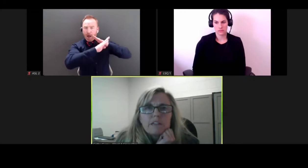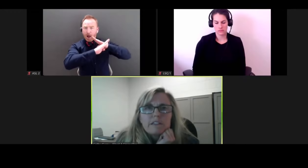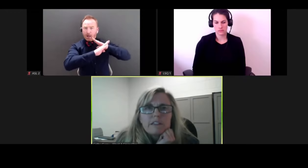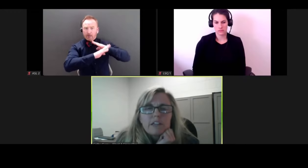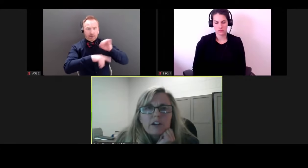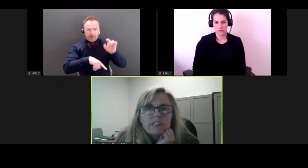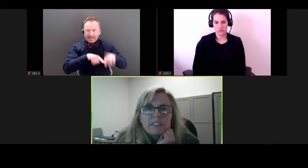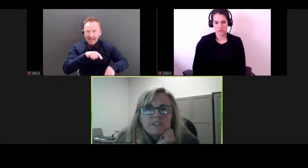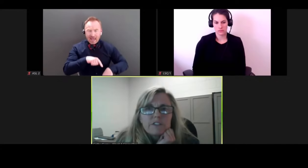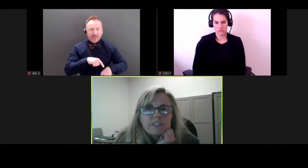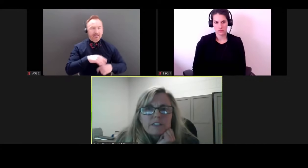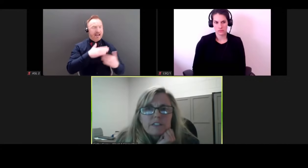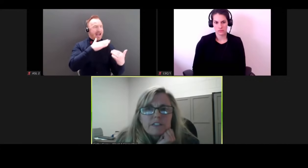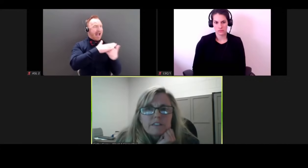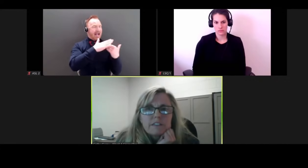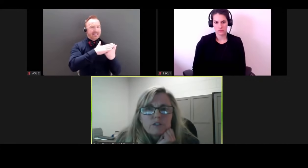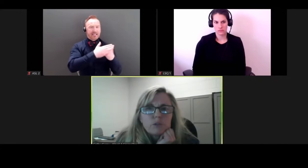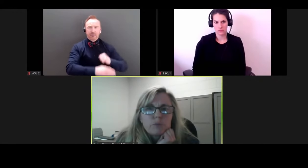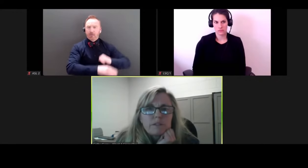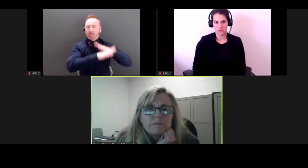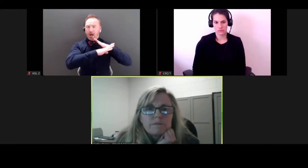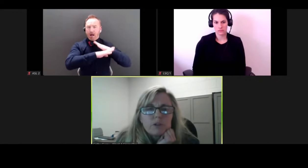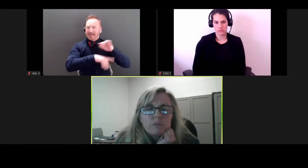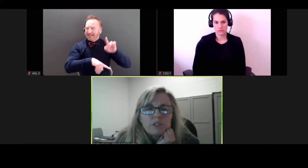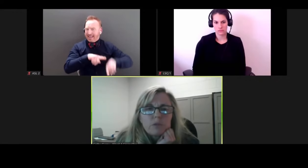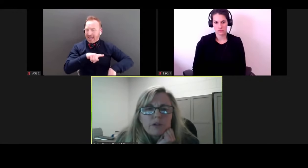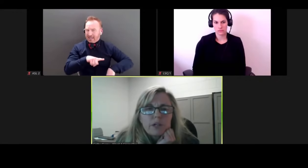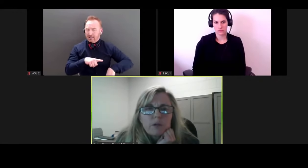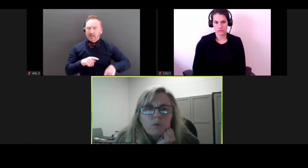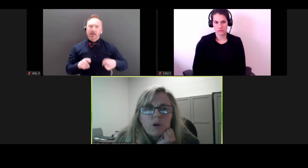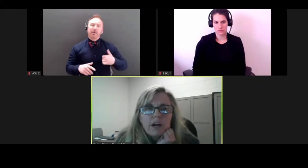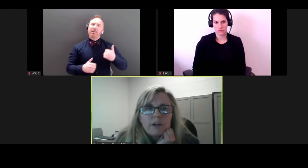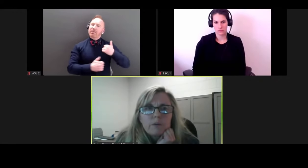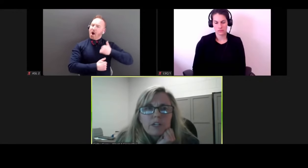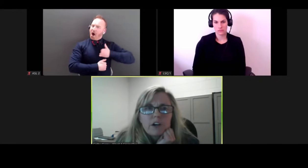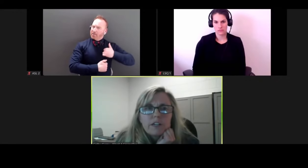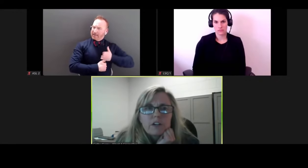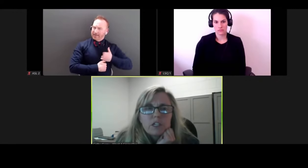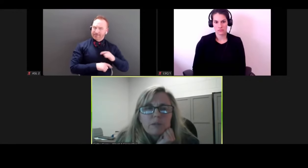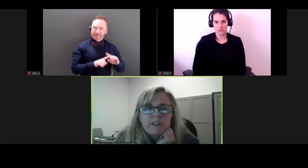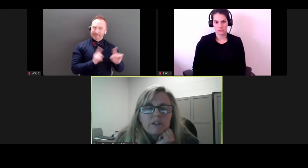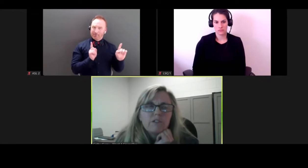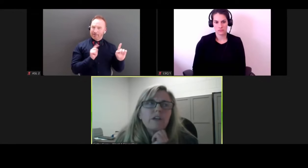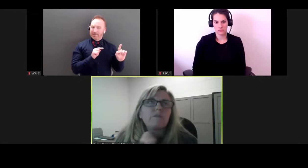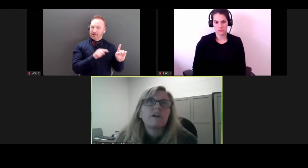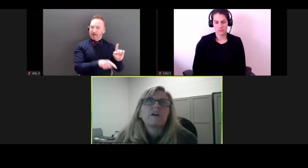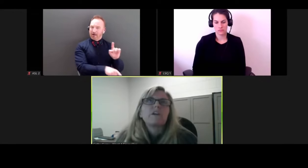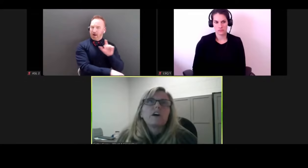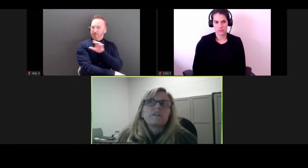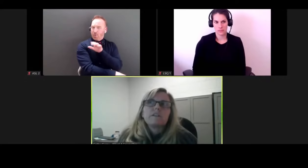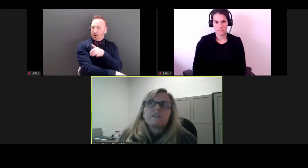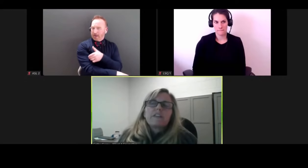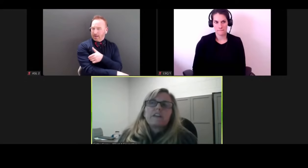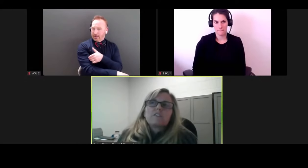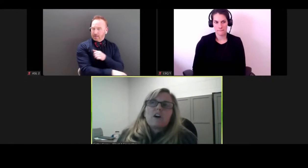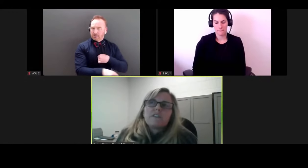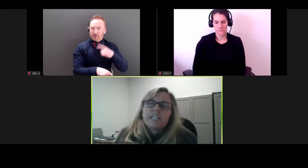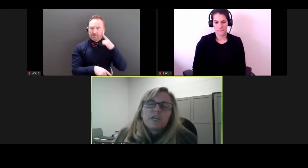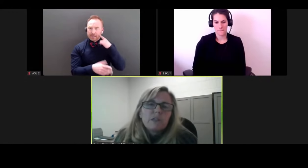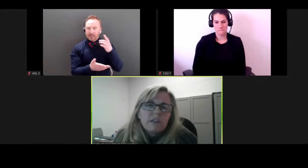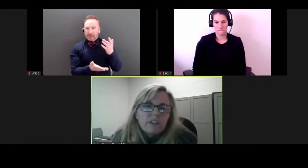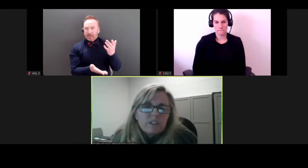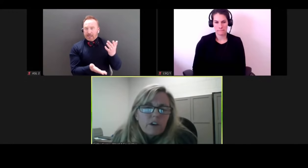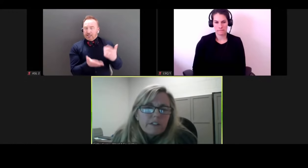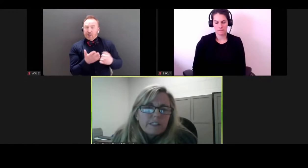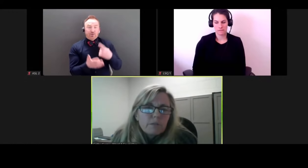army is an entirely different group. So I'm just wondering, why are we not contemplating that? You say we are not, nothing is off the